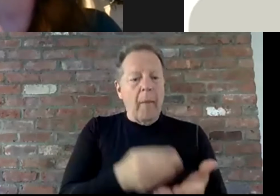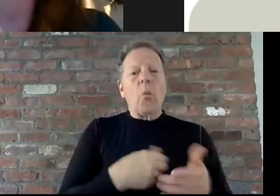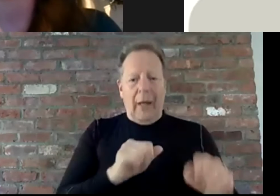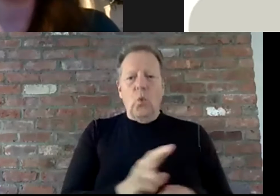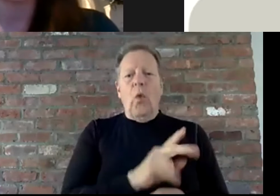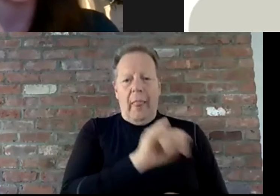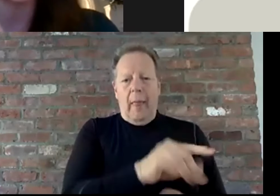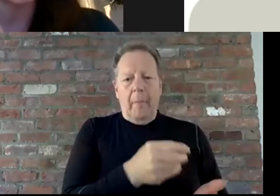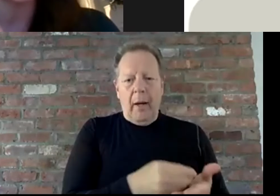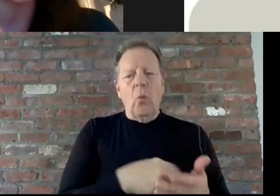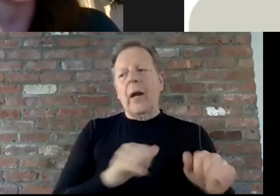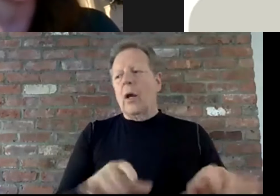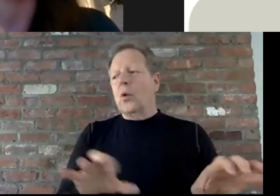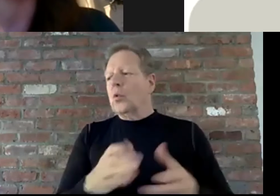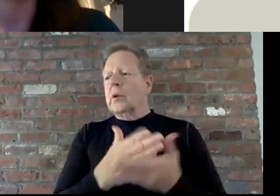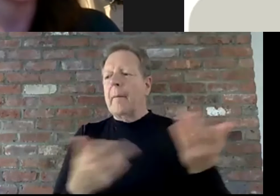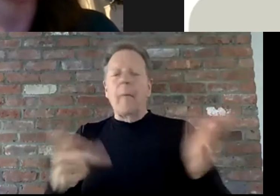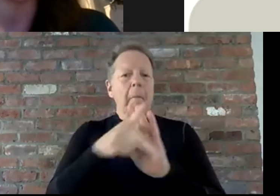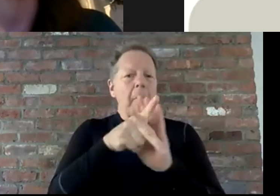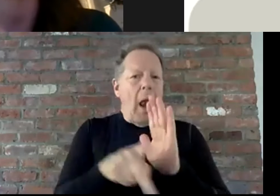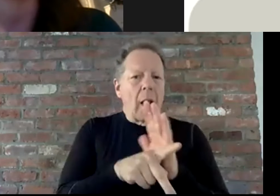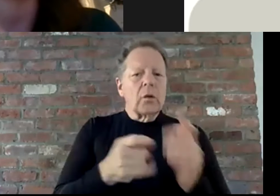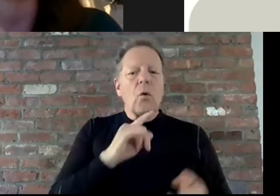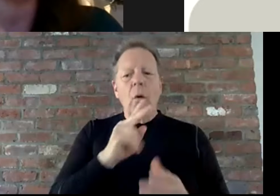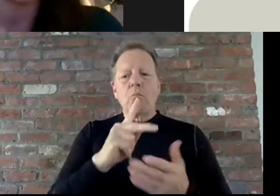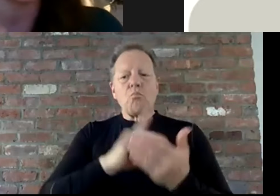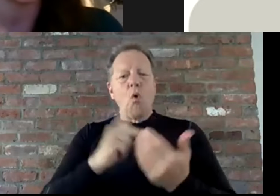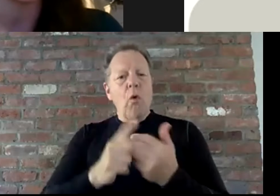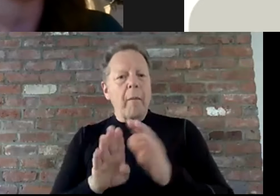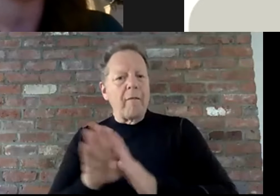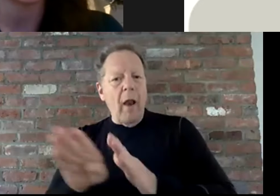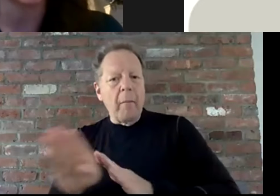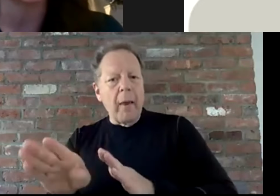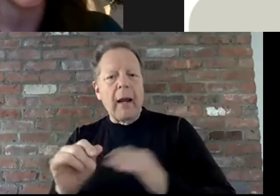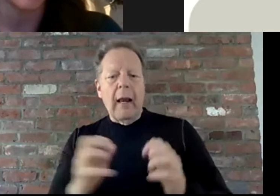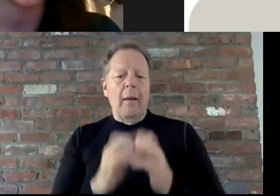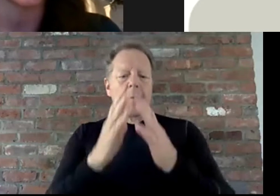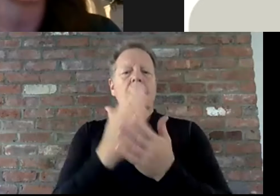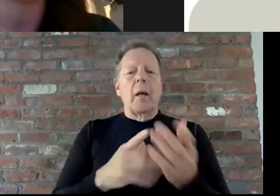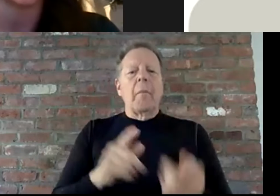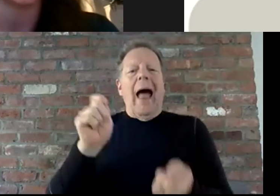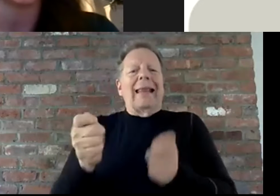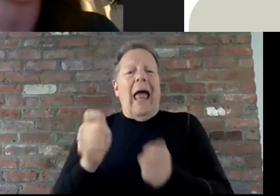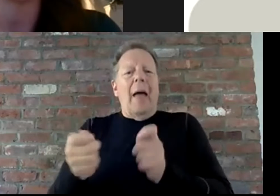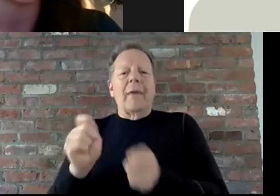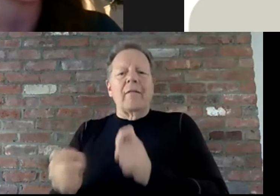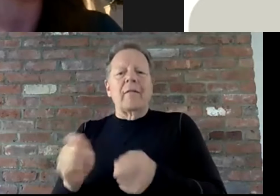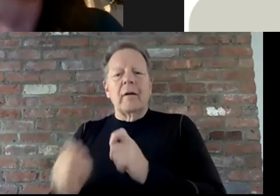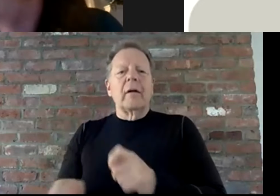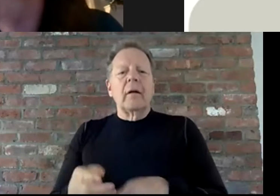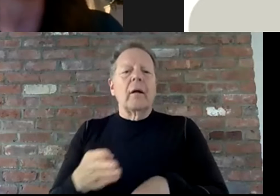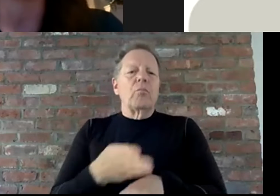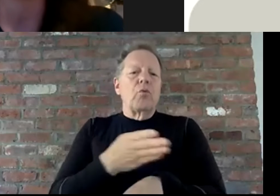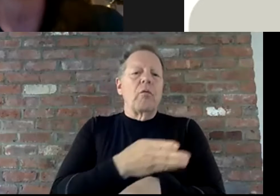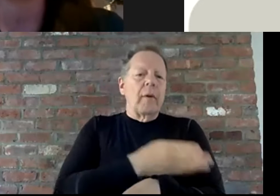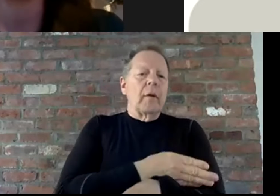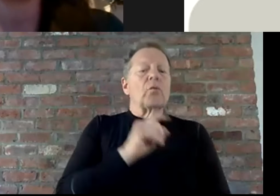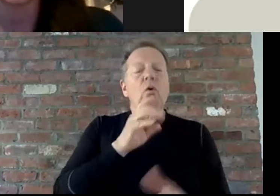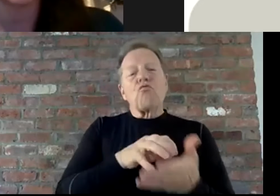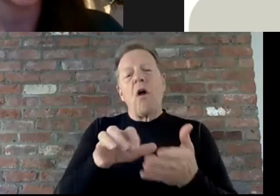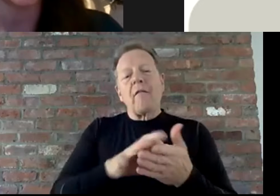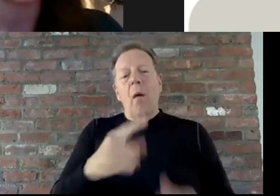We could do some policy or program development, and we could implement some adaptive capacity related improvements. And so roughly